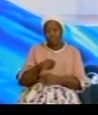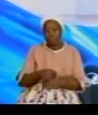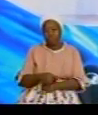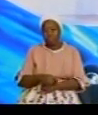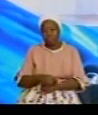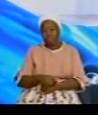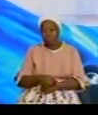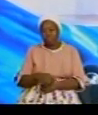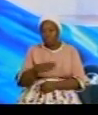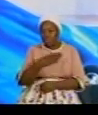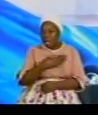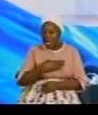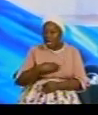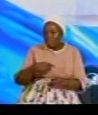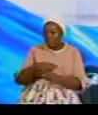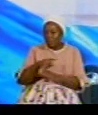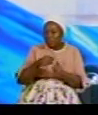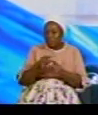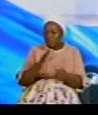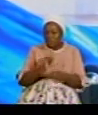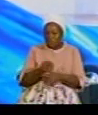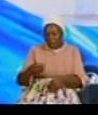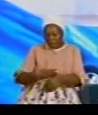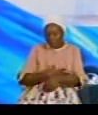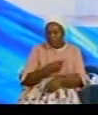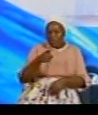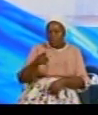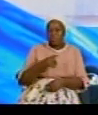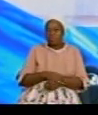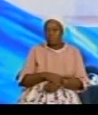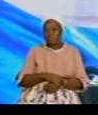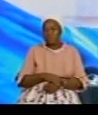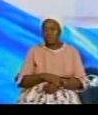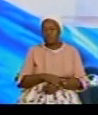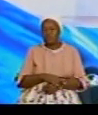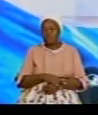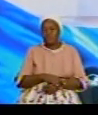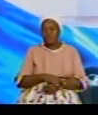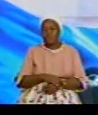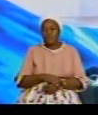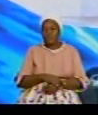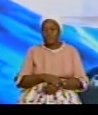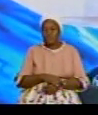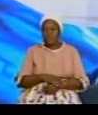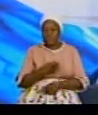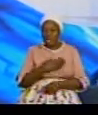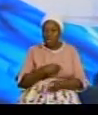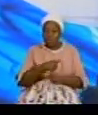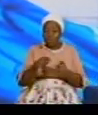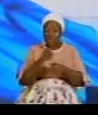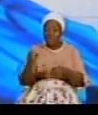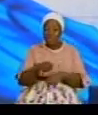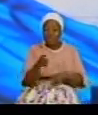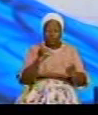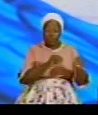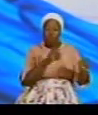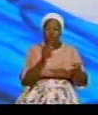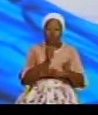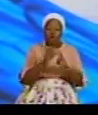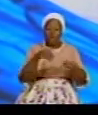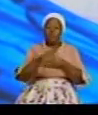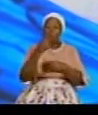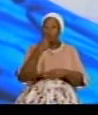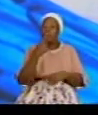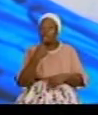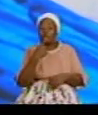and when they instigate you, influence you, and when they put words in your mouth, like